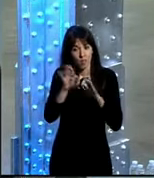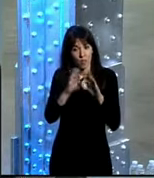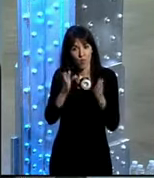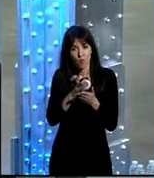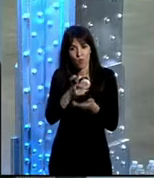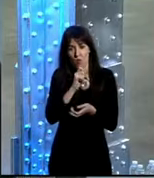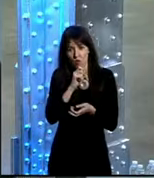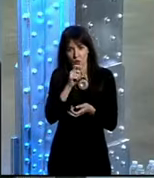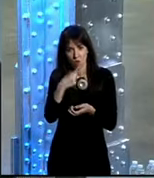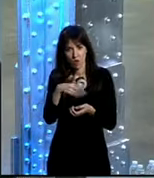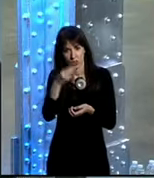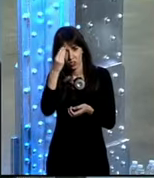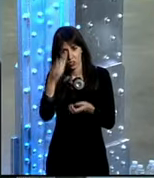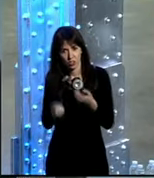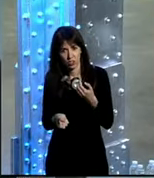create.